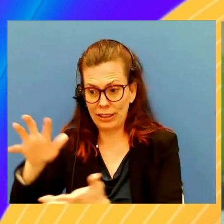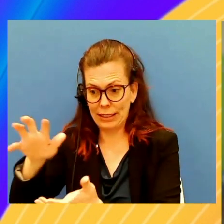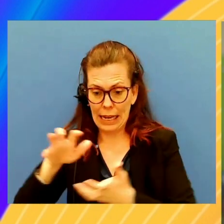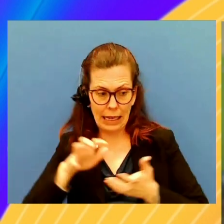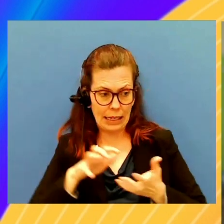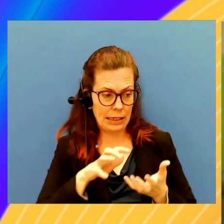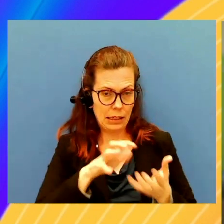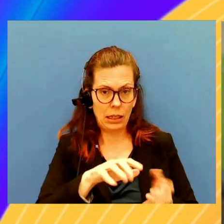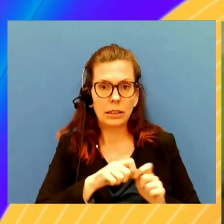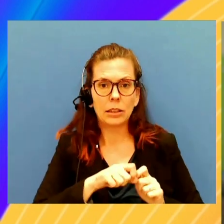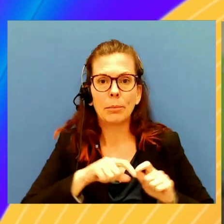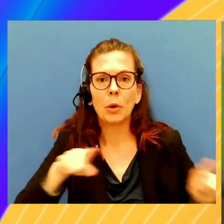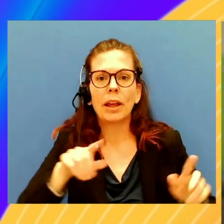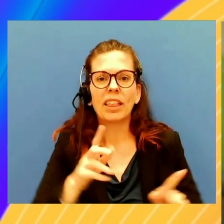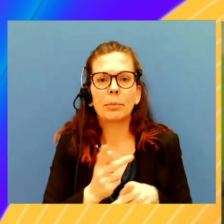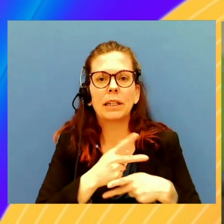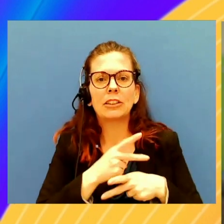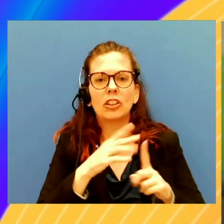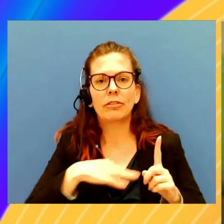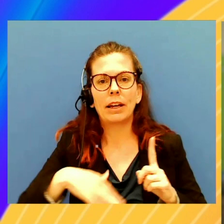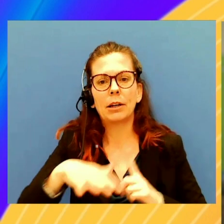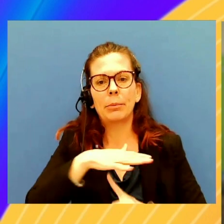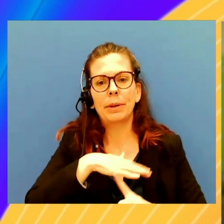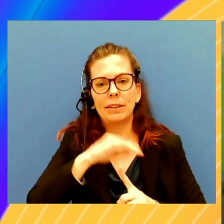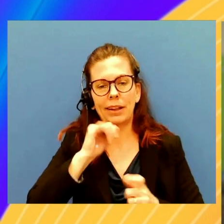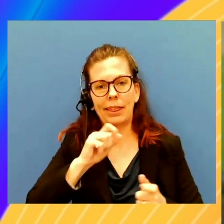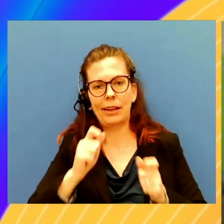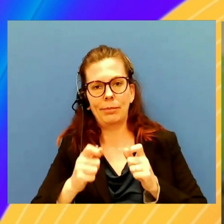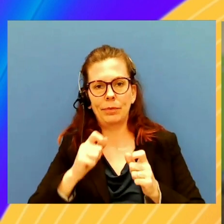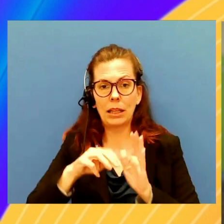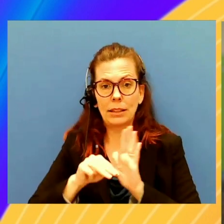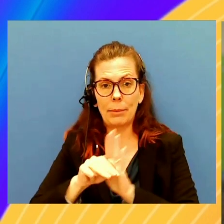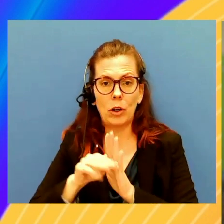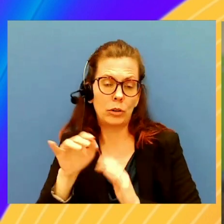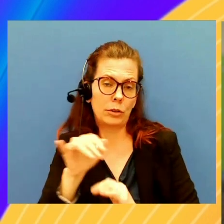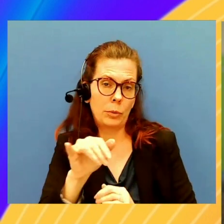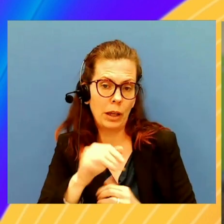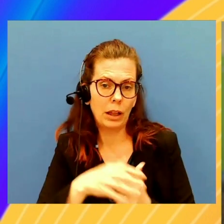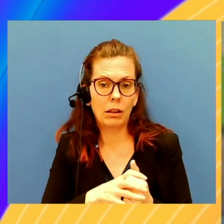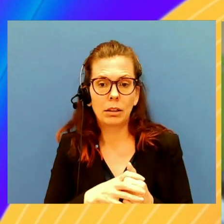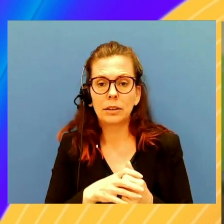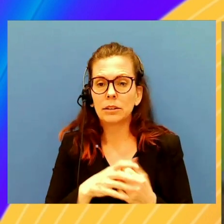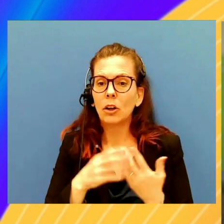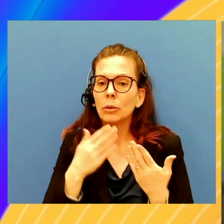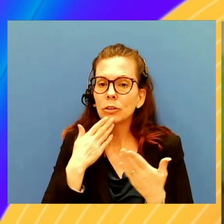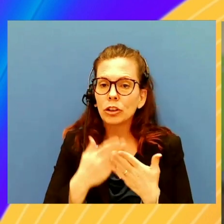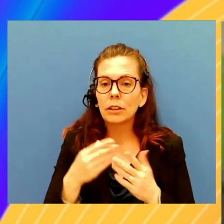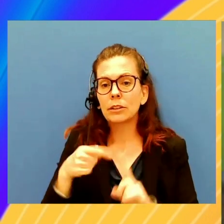in their production environment, using this as an automation now as well. So it serves both purposes, your